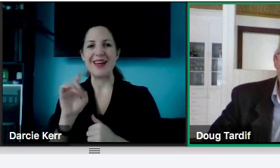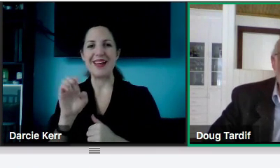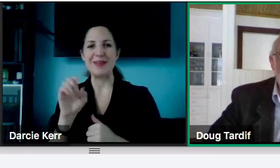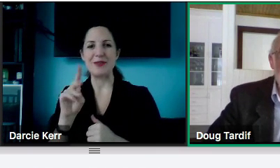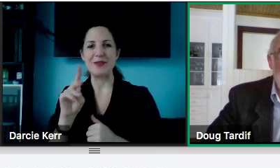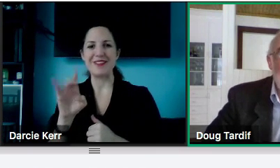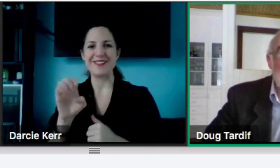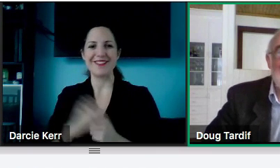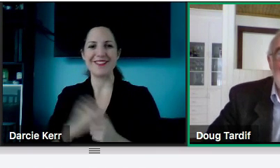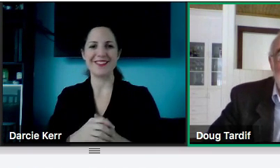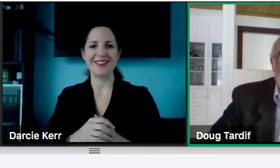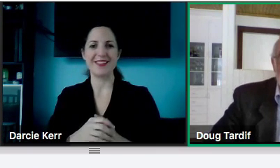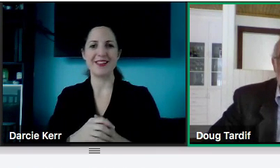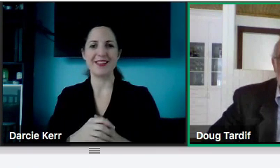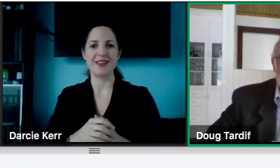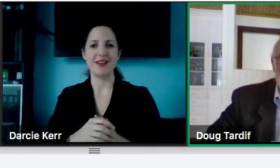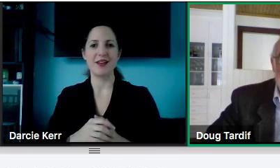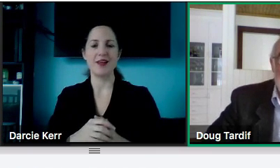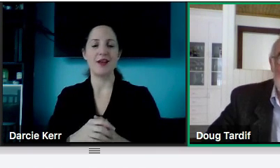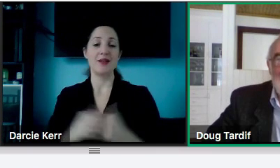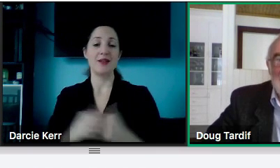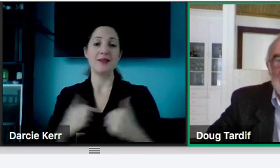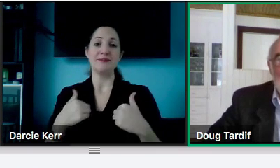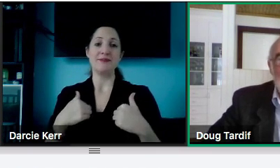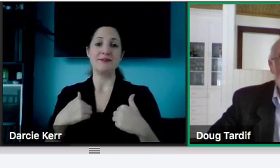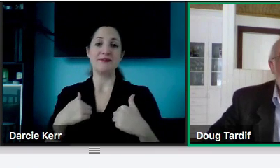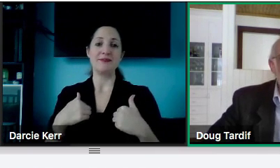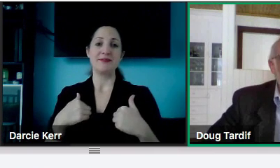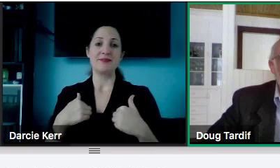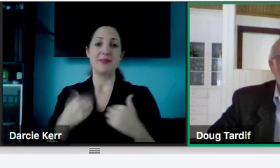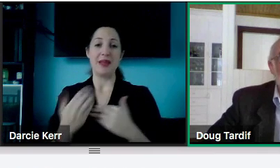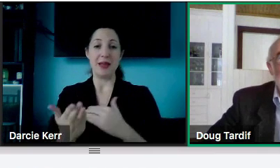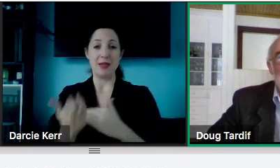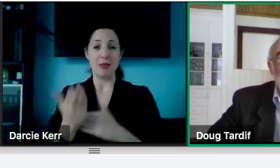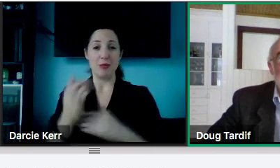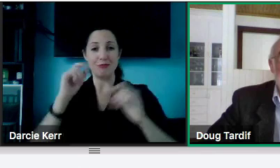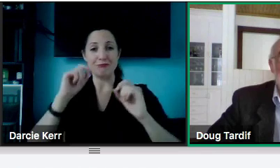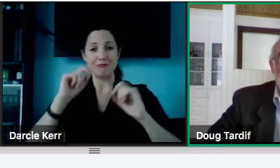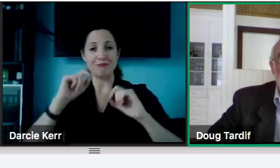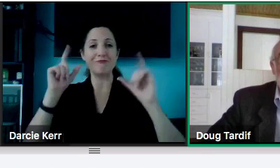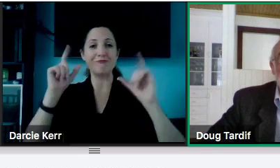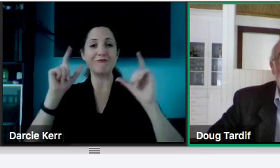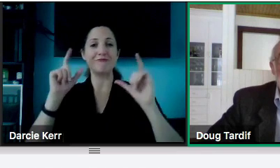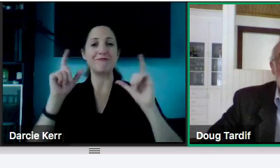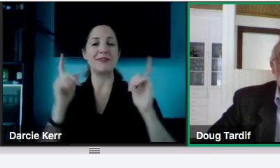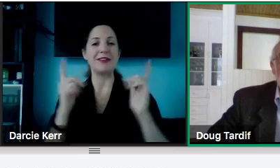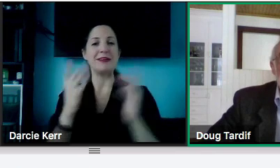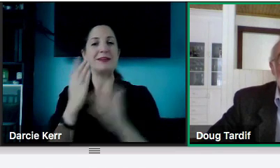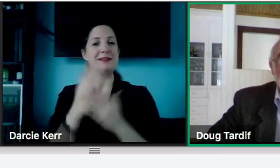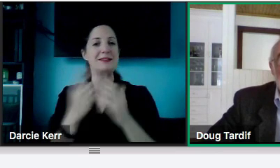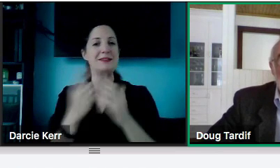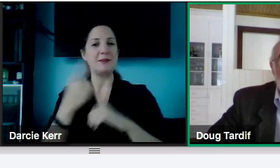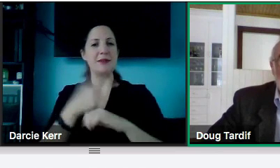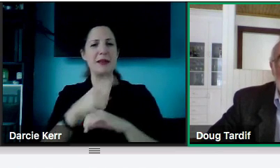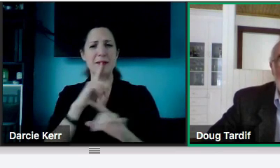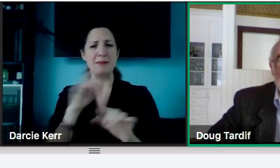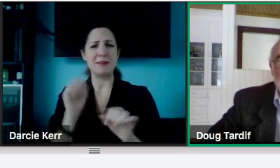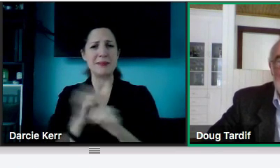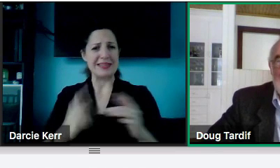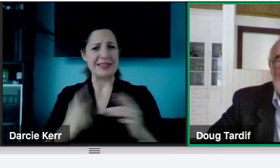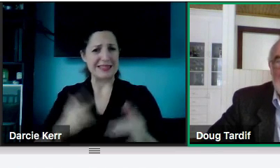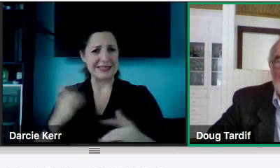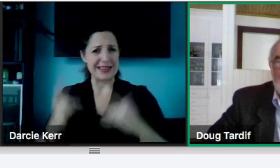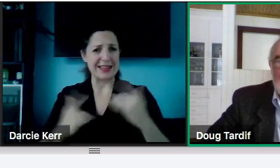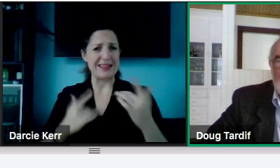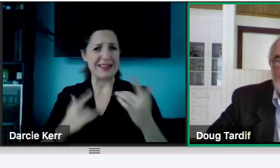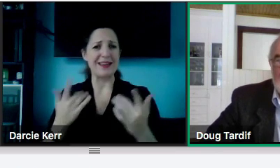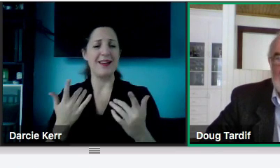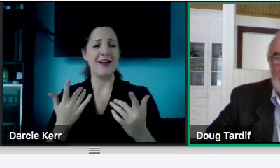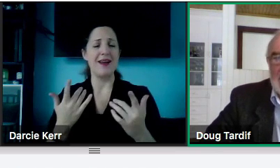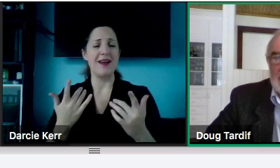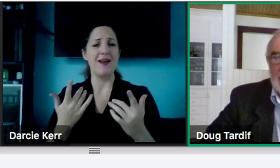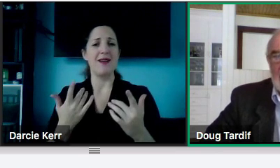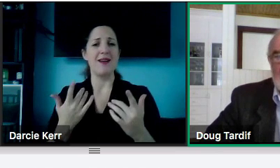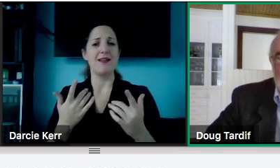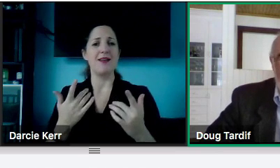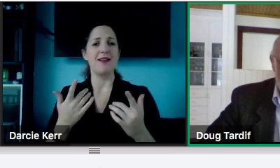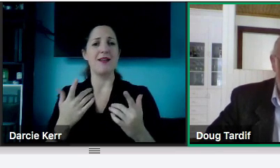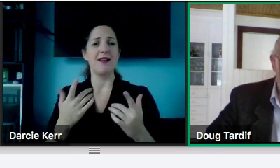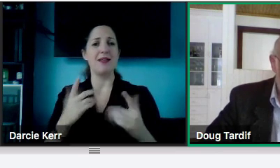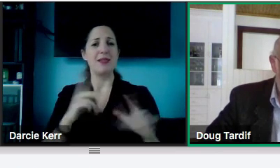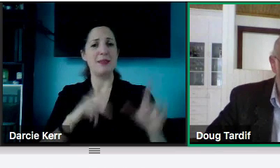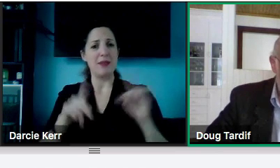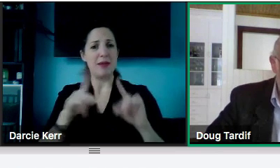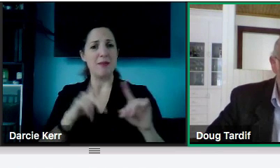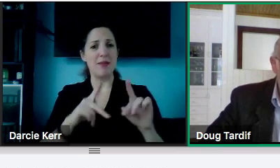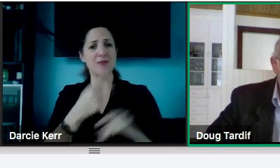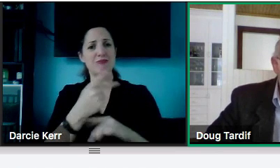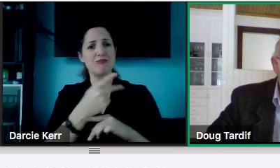I wake up in the morning and I get incredibly excited some days because I'm working with some very interesting people